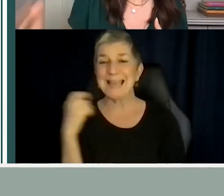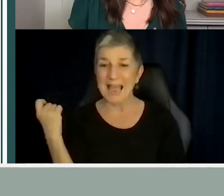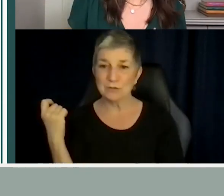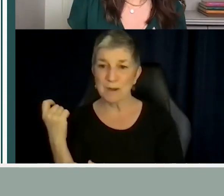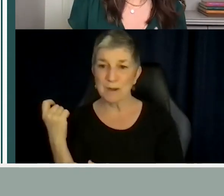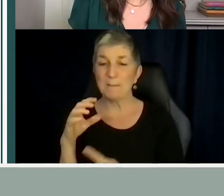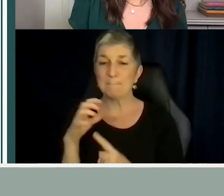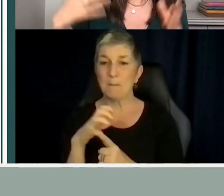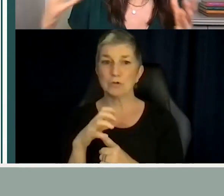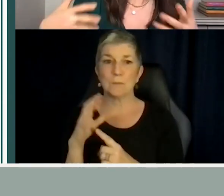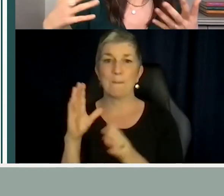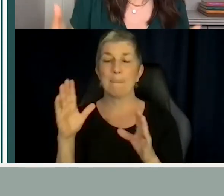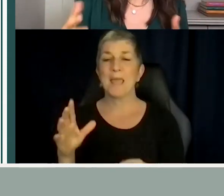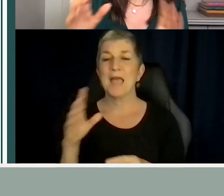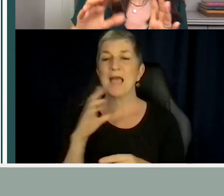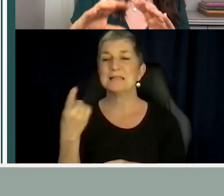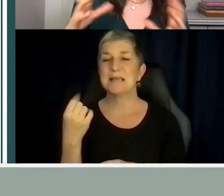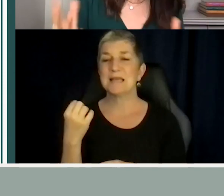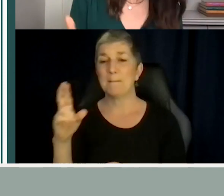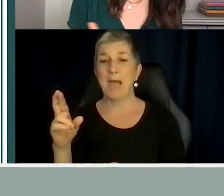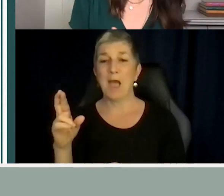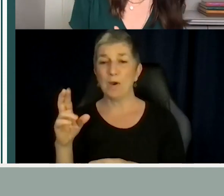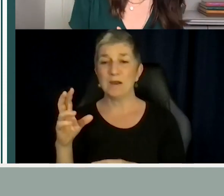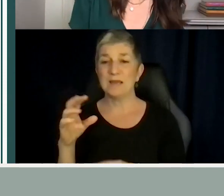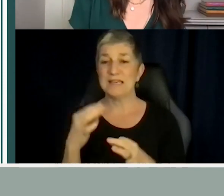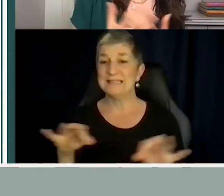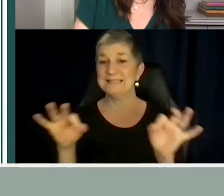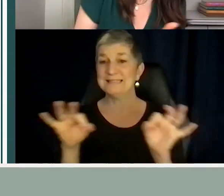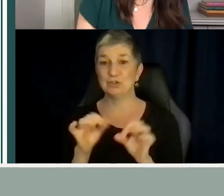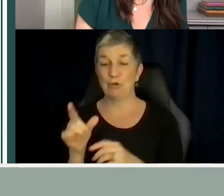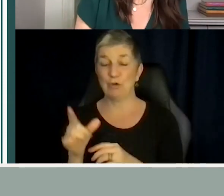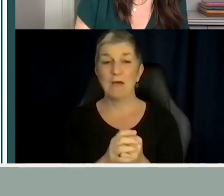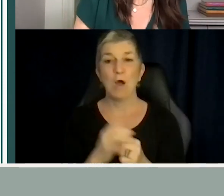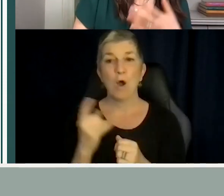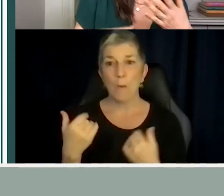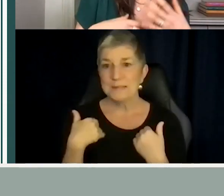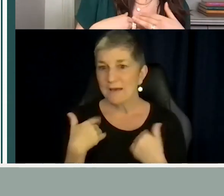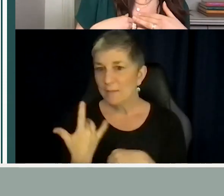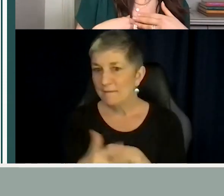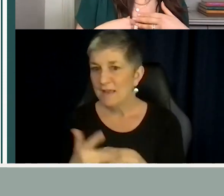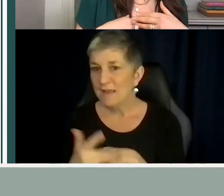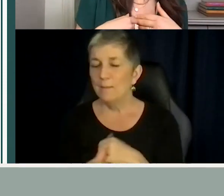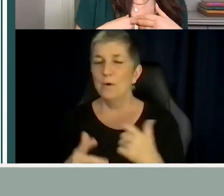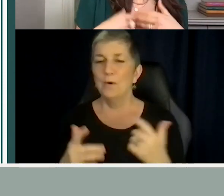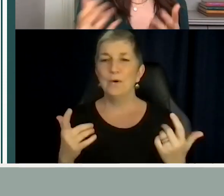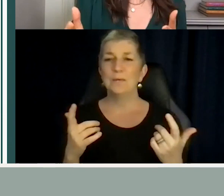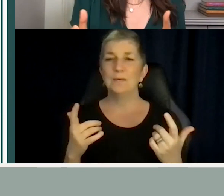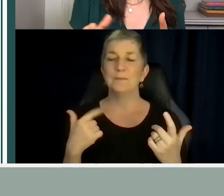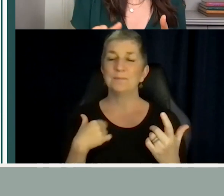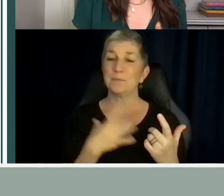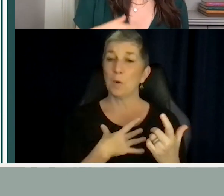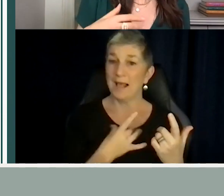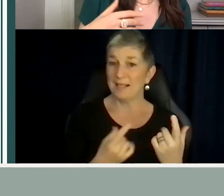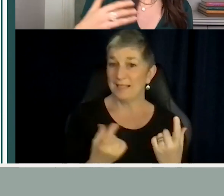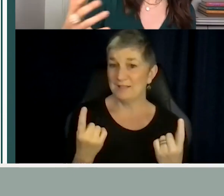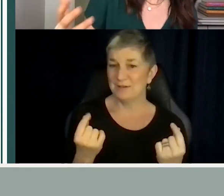these great, it's a power pantry essential. Dehydrated mushrooms, you always have them around. And what I like to do